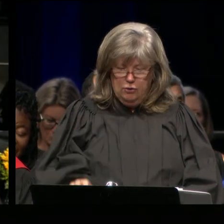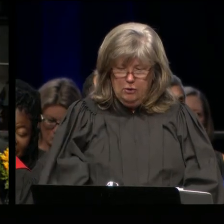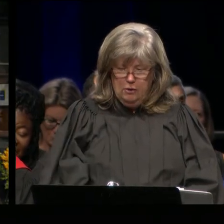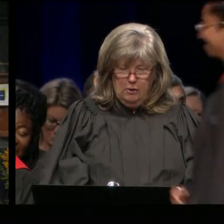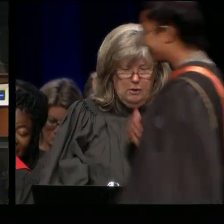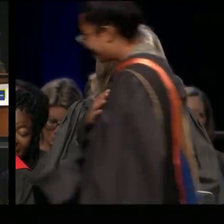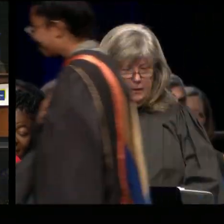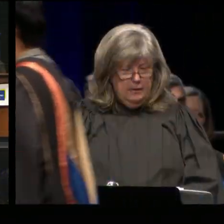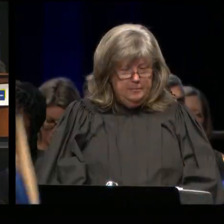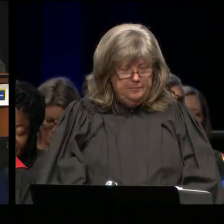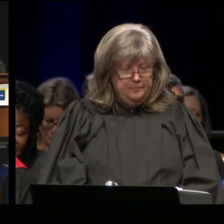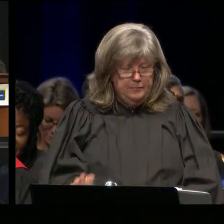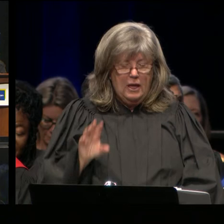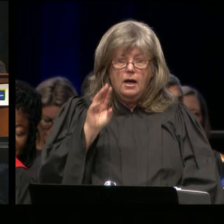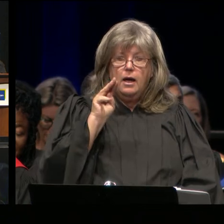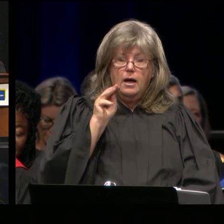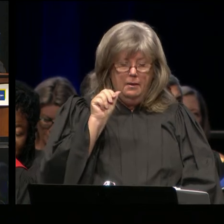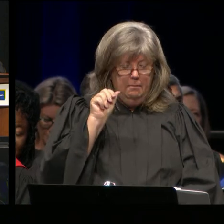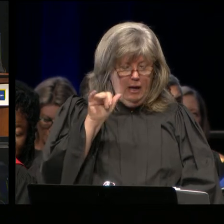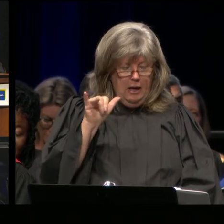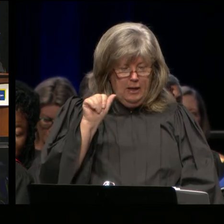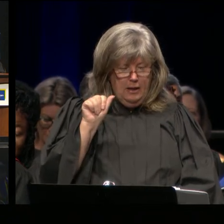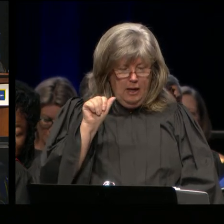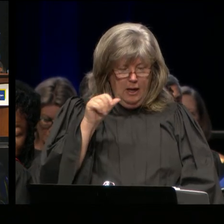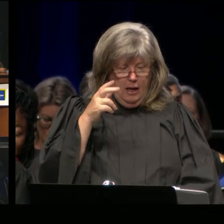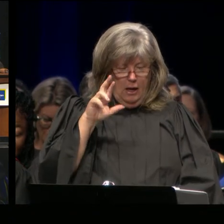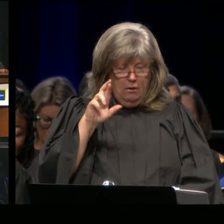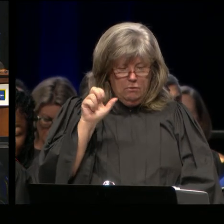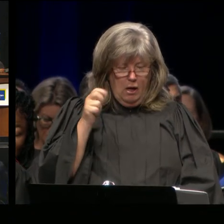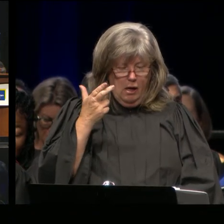Maya Rahman Norona.